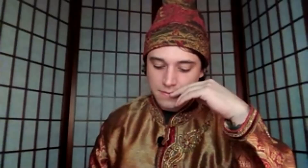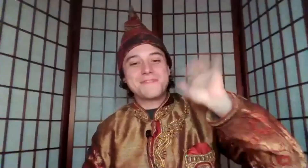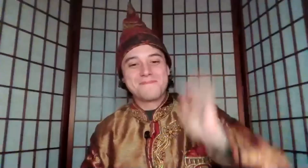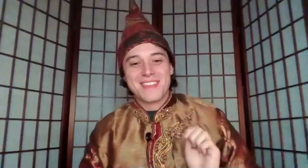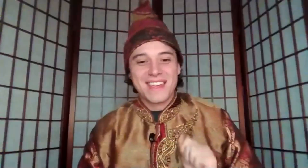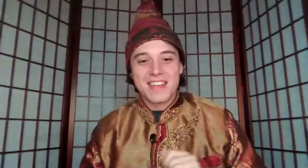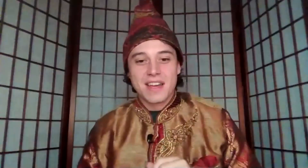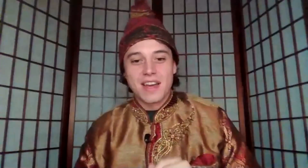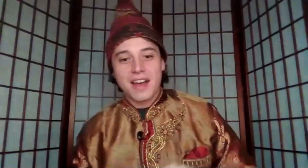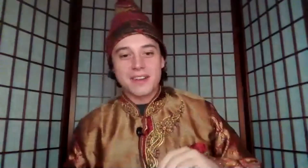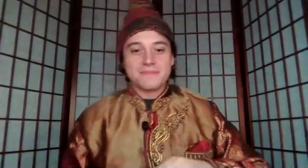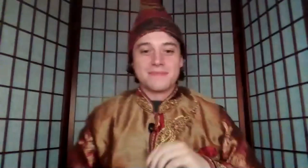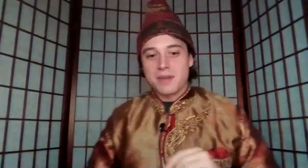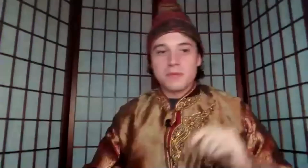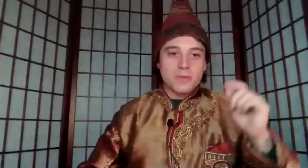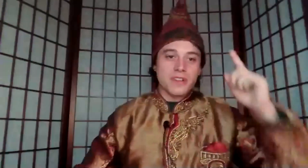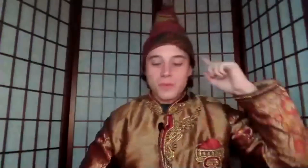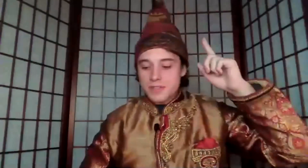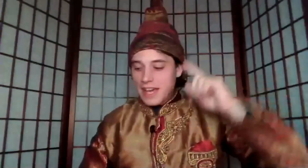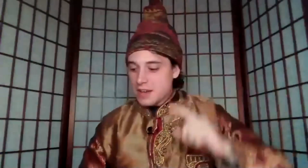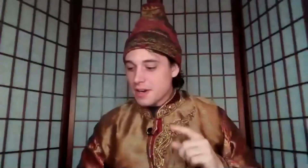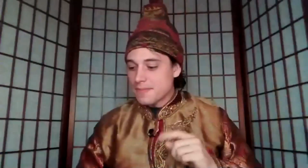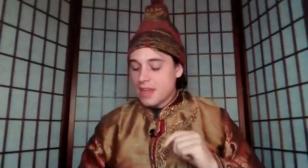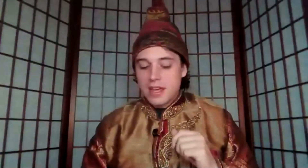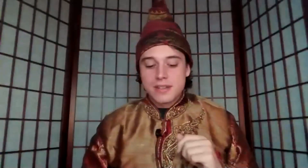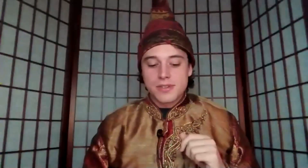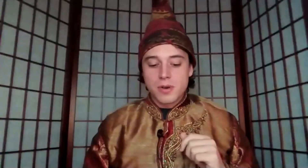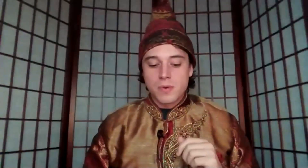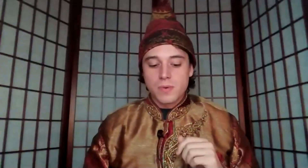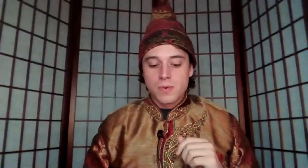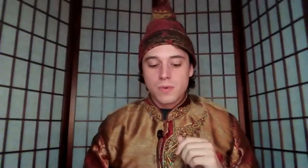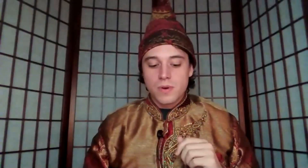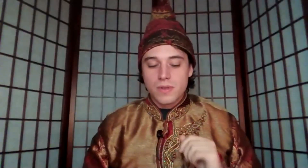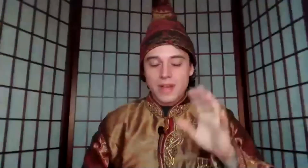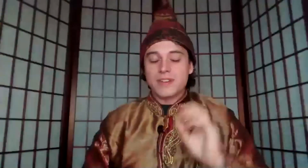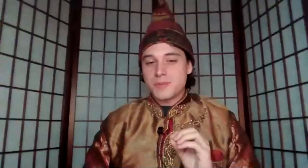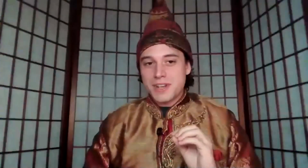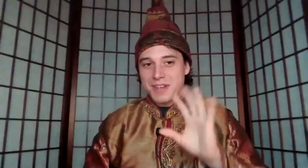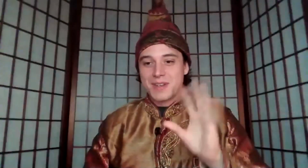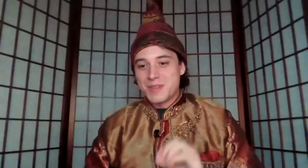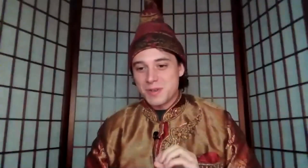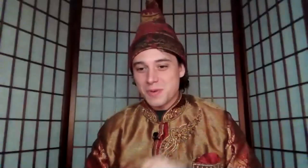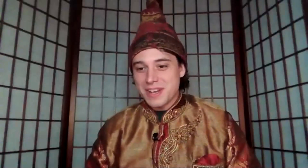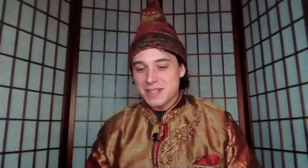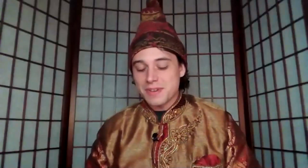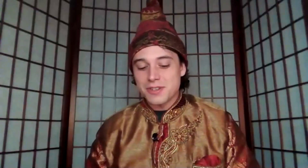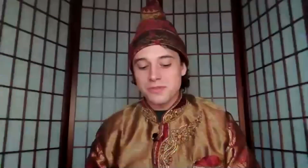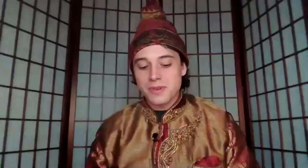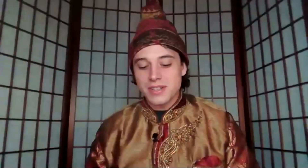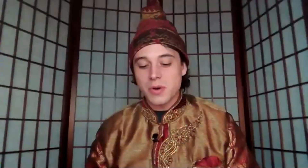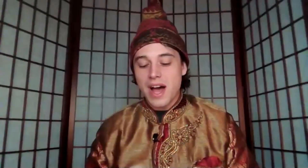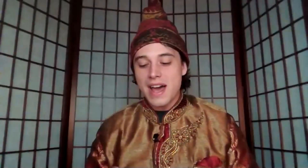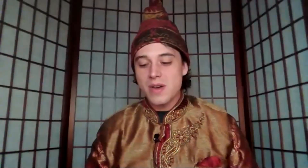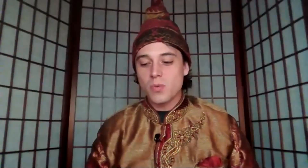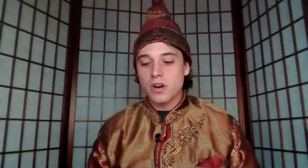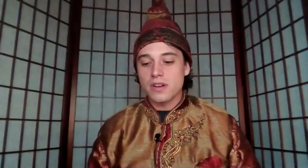Hi, Angela. Hi. I'm the one wearing the wizard hat up here. So I just want to do a quick explanation real